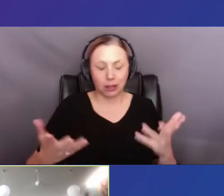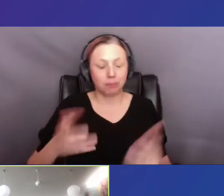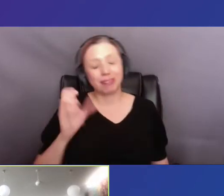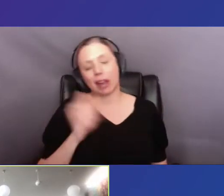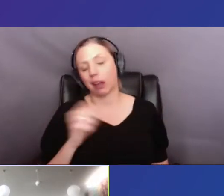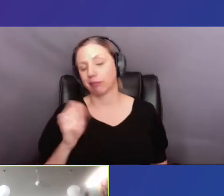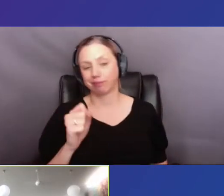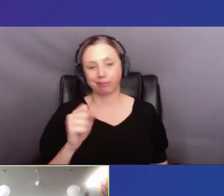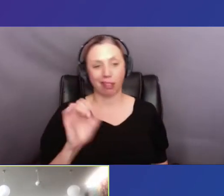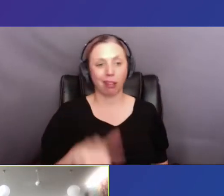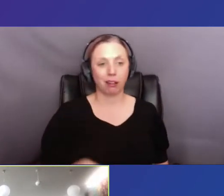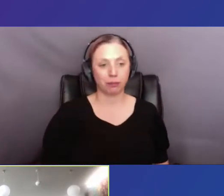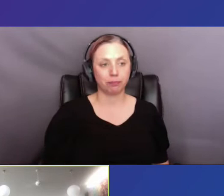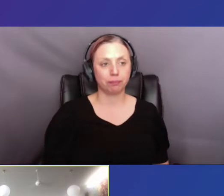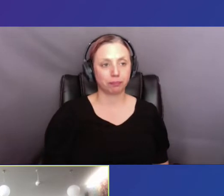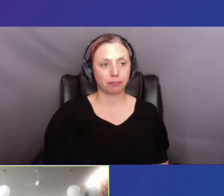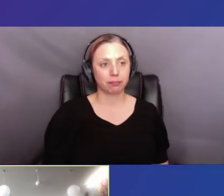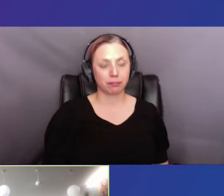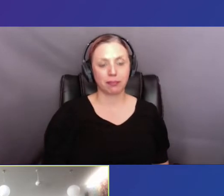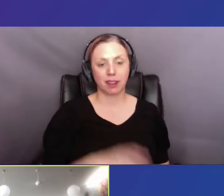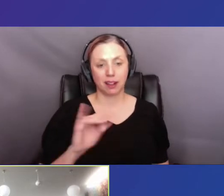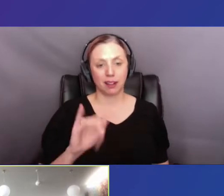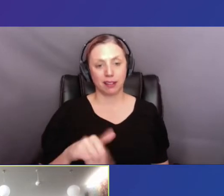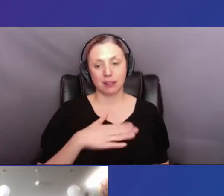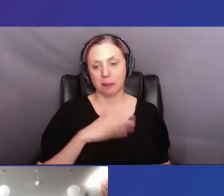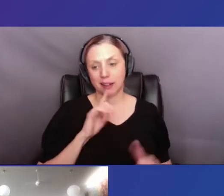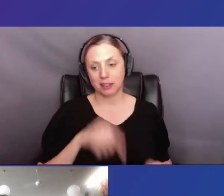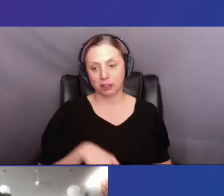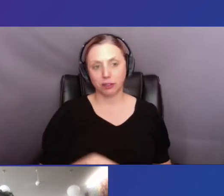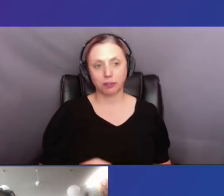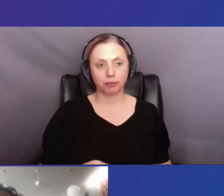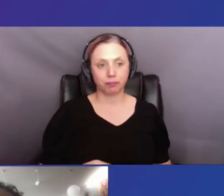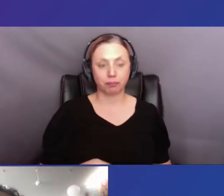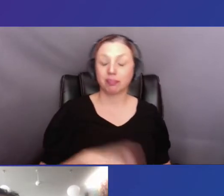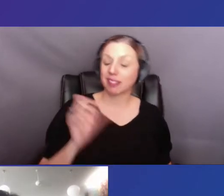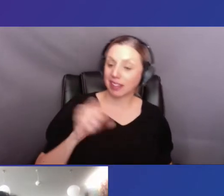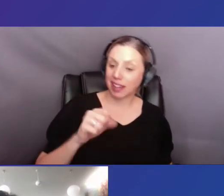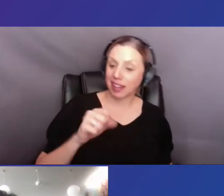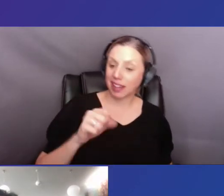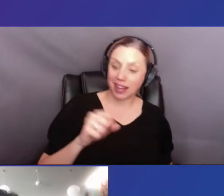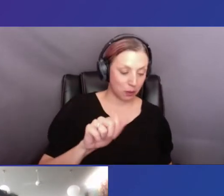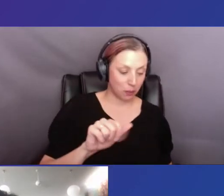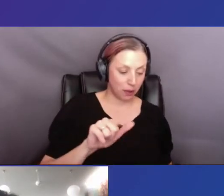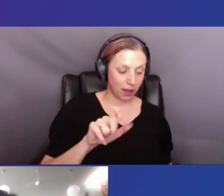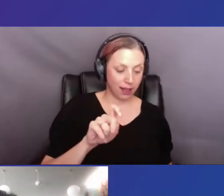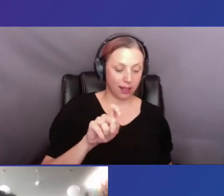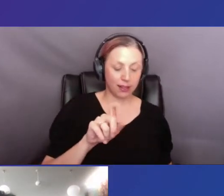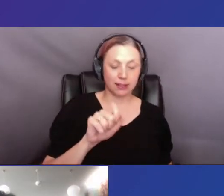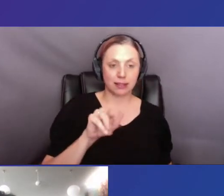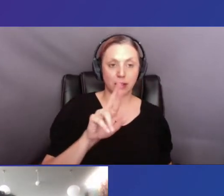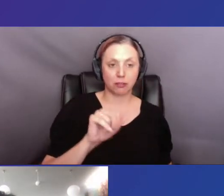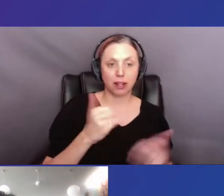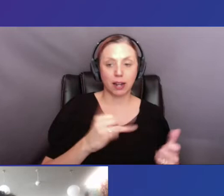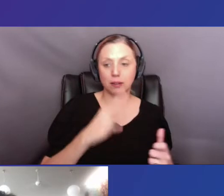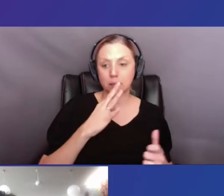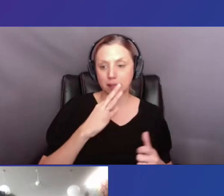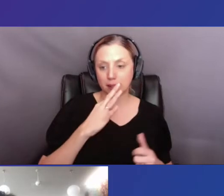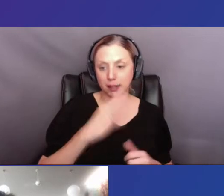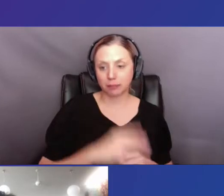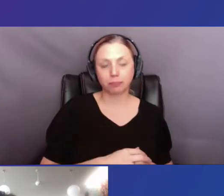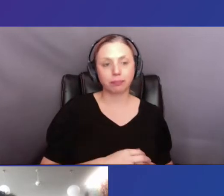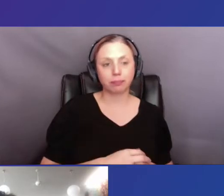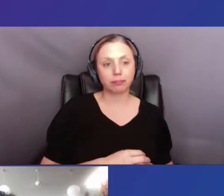yes, that would be my answer. Beautiful. Alexandra, back in. I think that